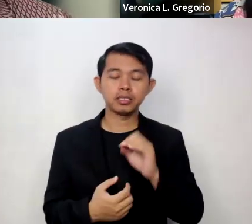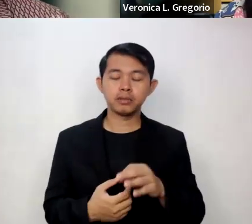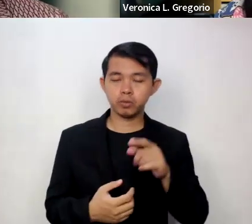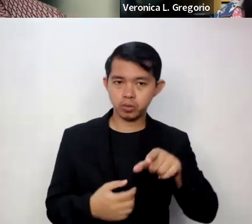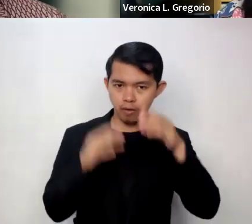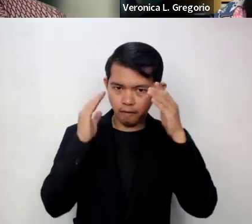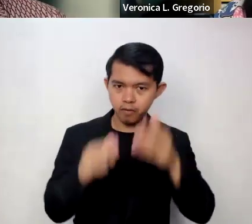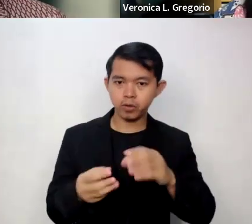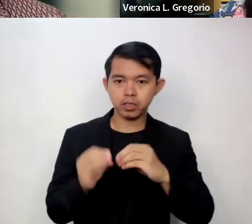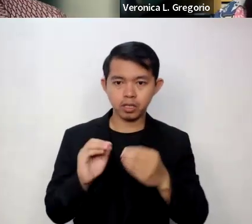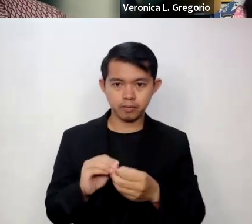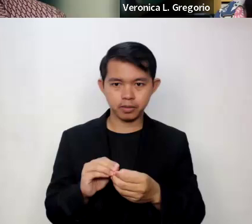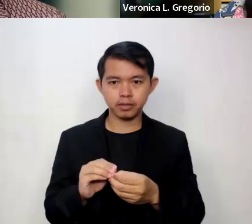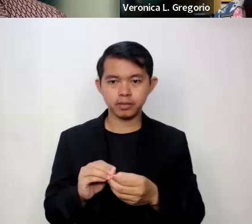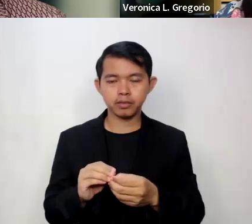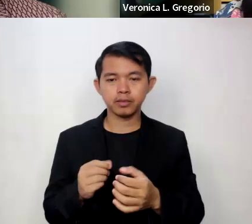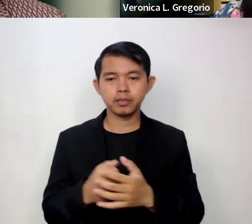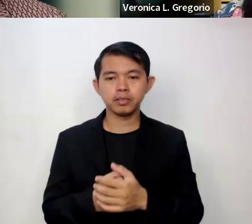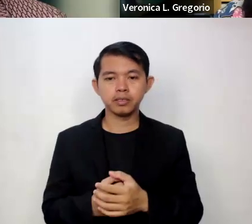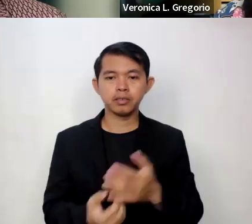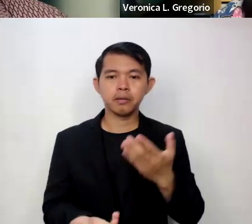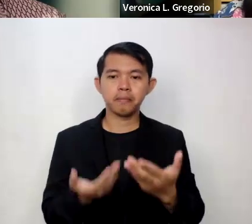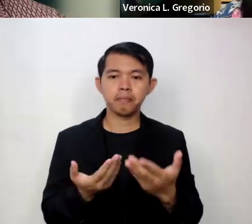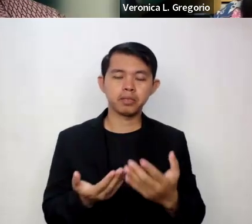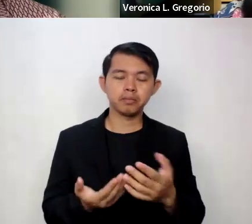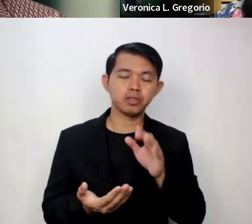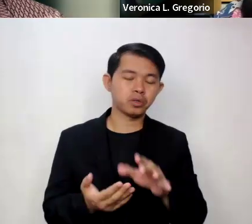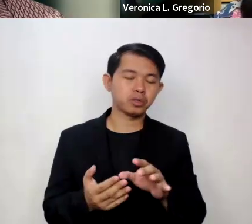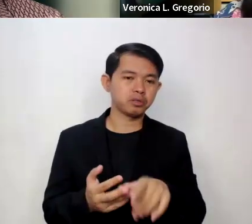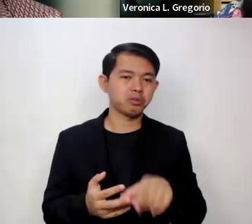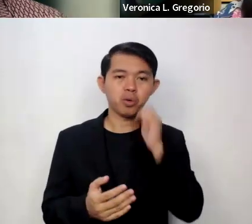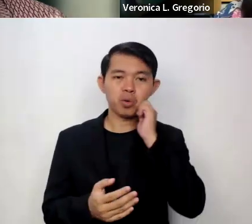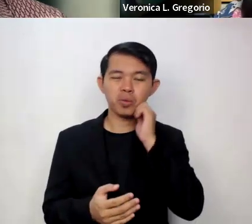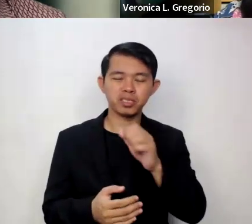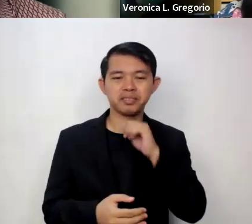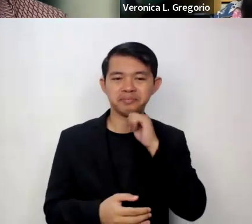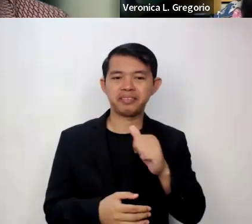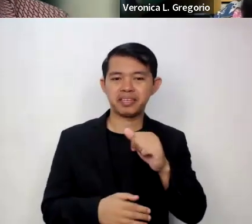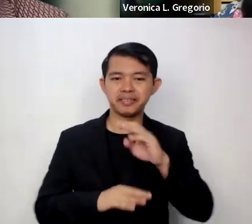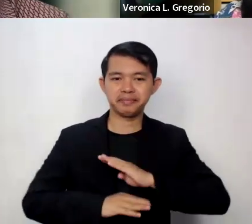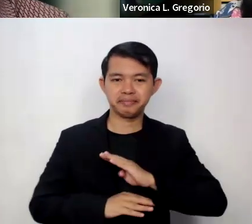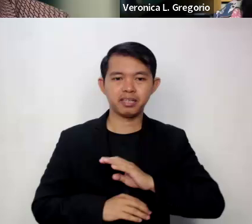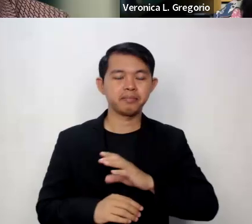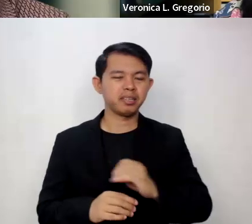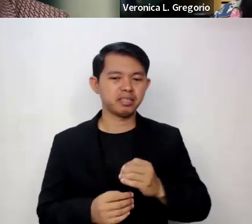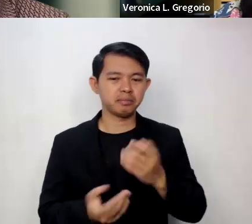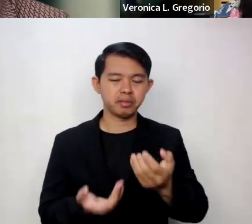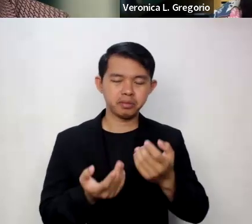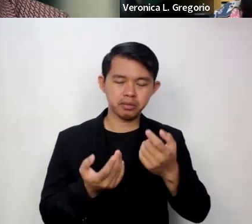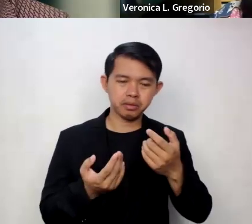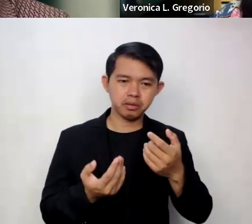will always be, well, your sample maybe is not enough, and maybe this is not relevant. And that is what we're trying to, you